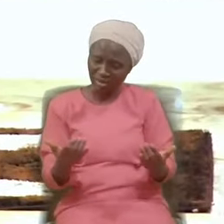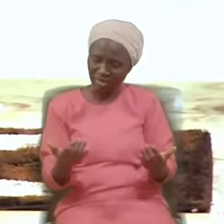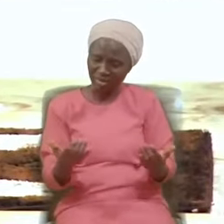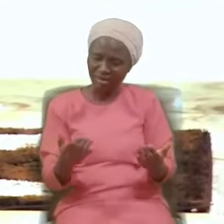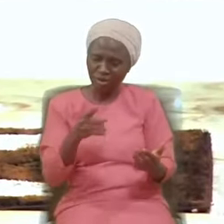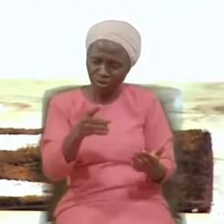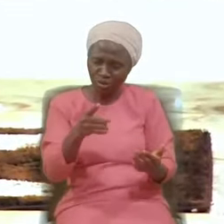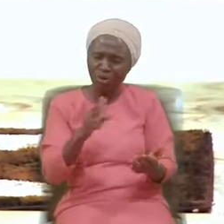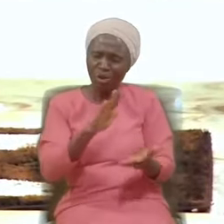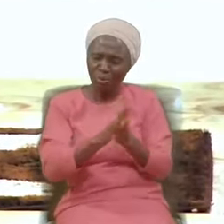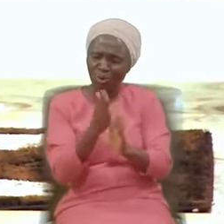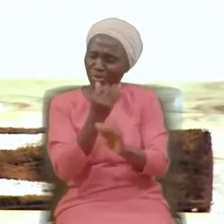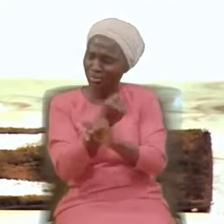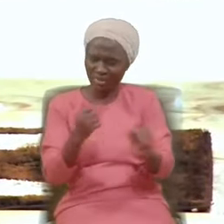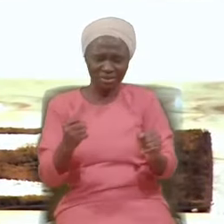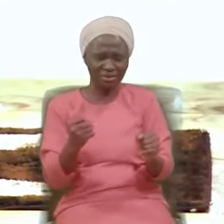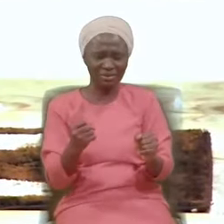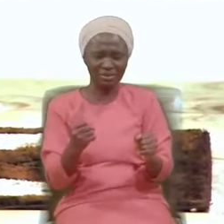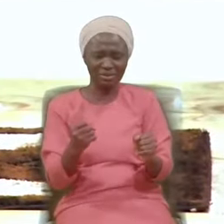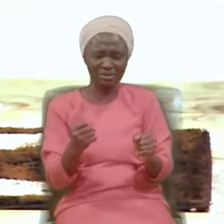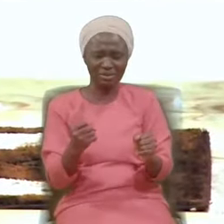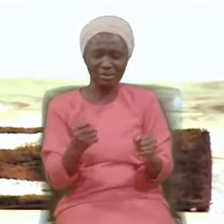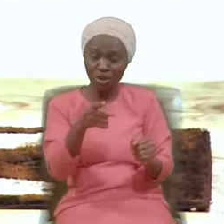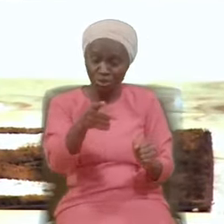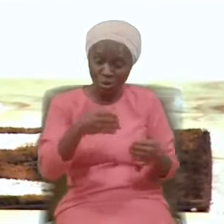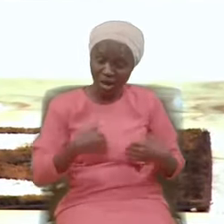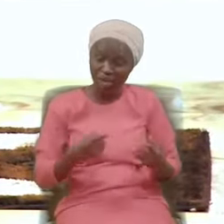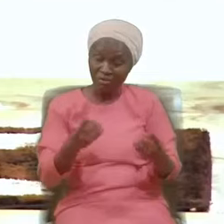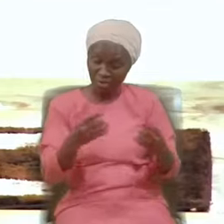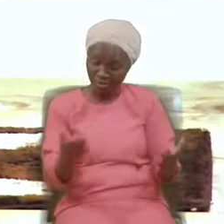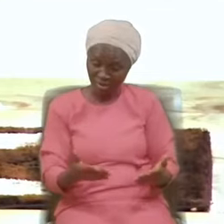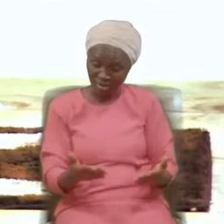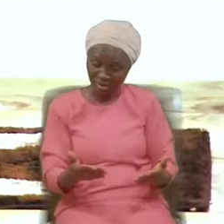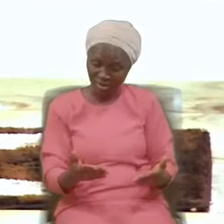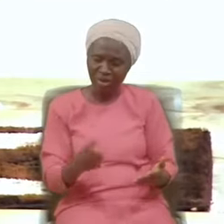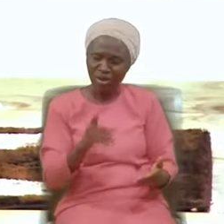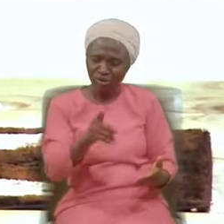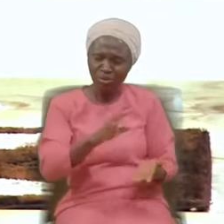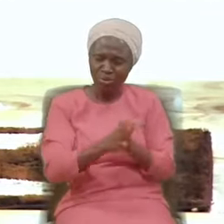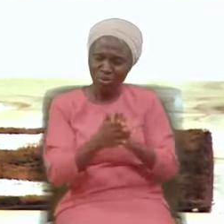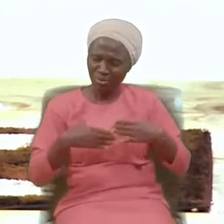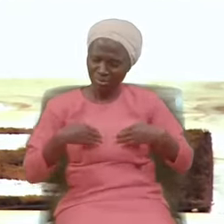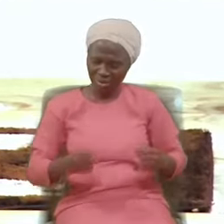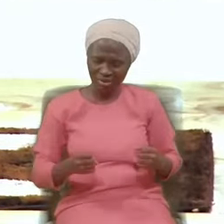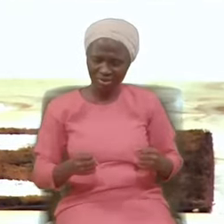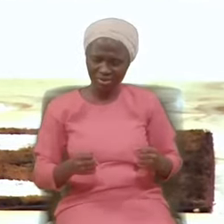Be saved. You have come. Be healed.